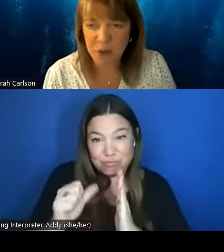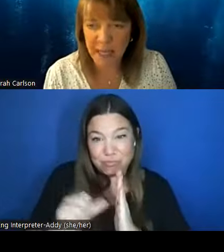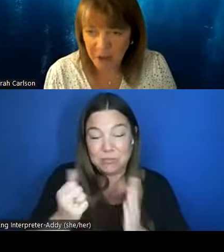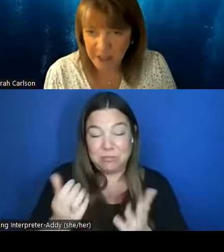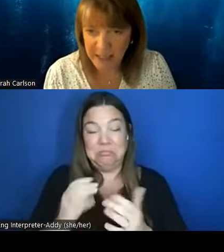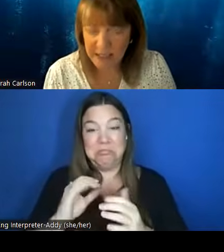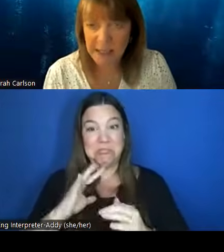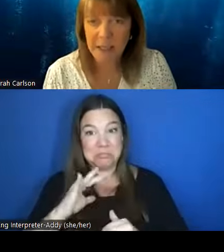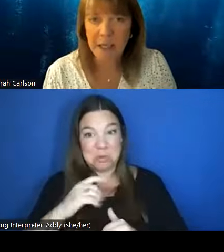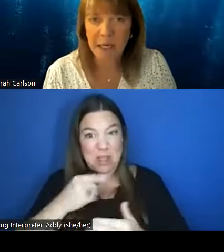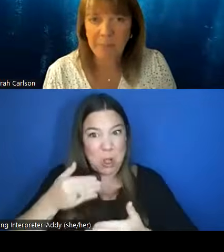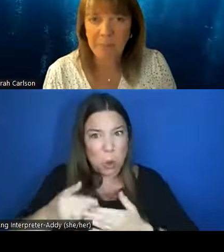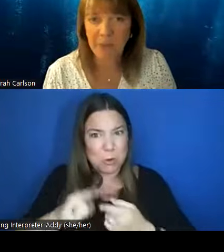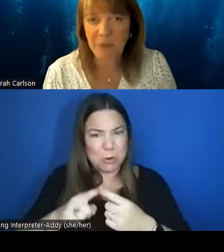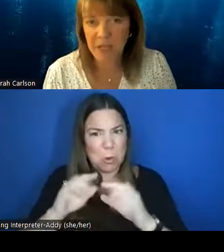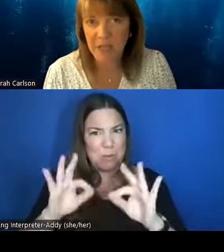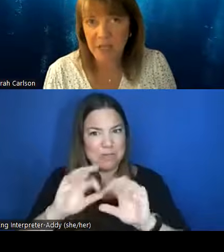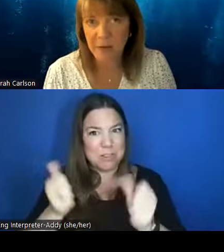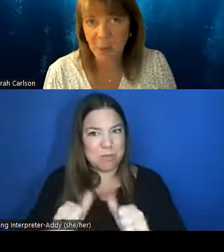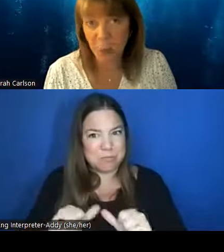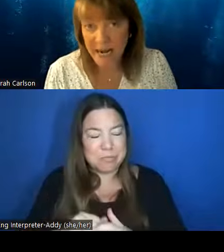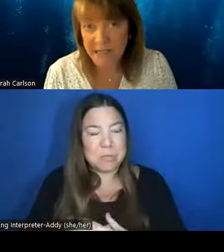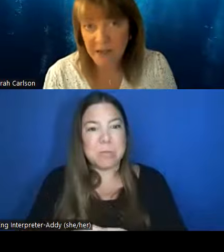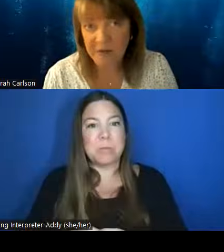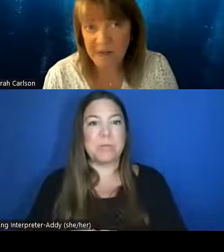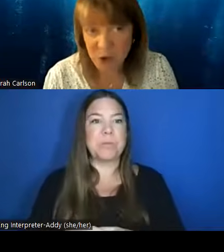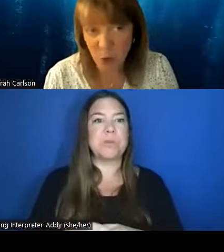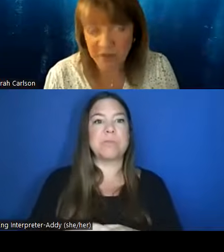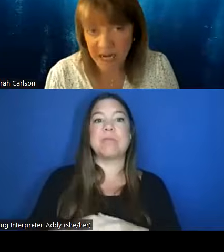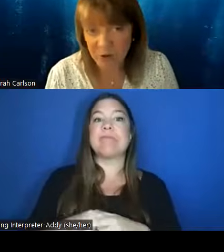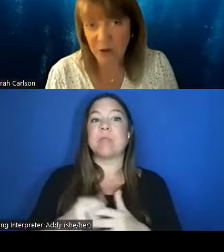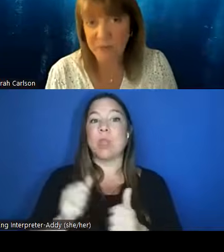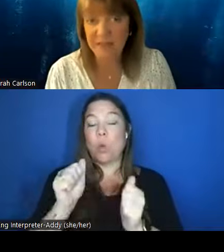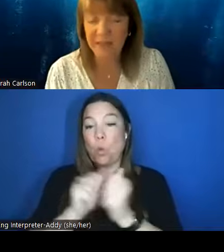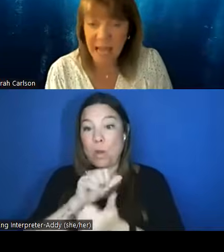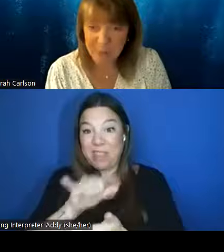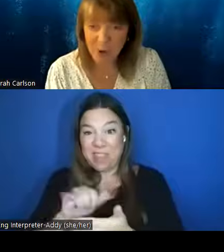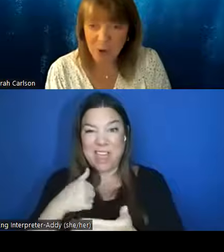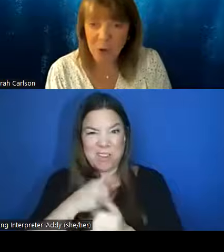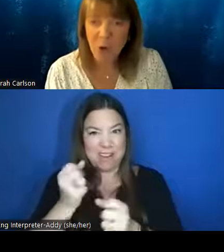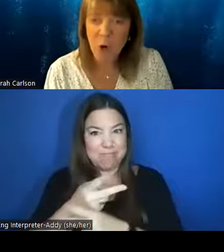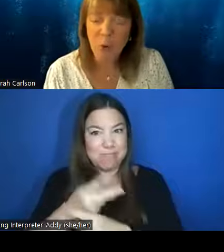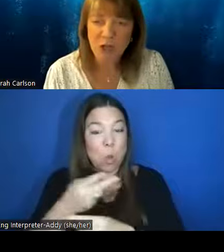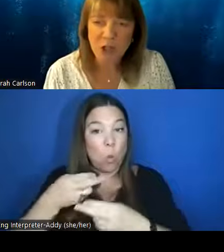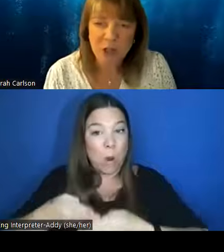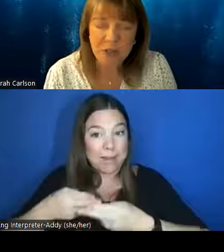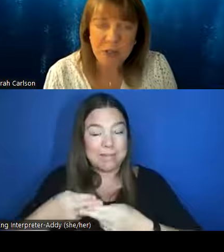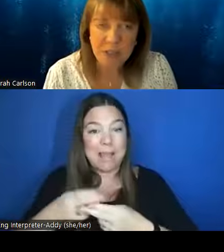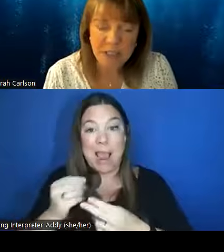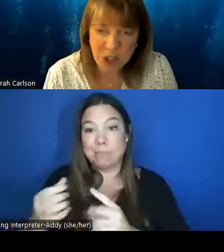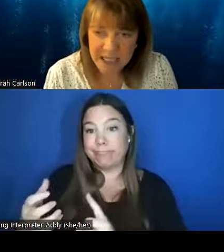to calculate the weight of each one of the 8 drums and the capital,